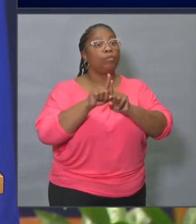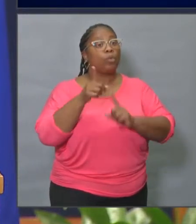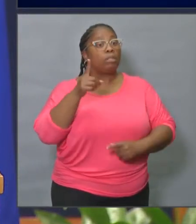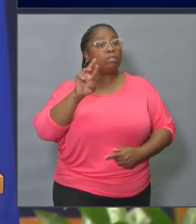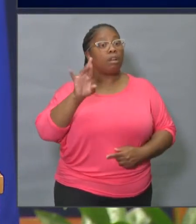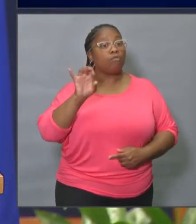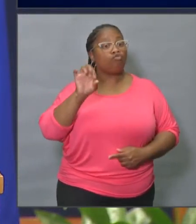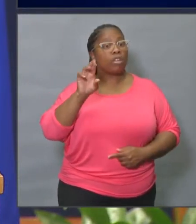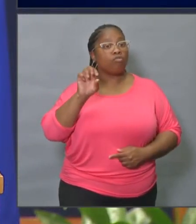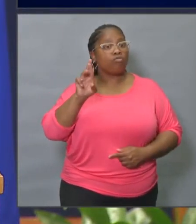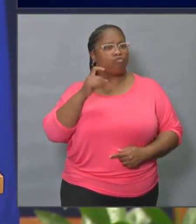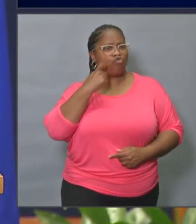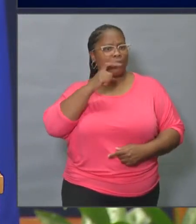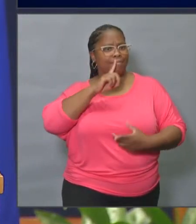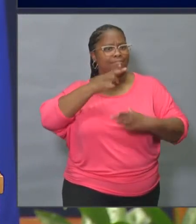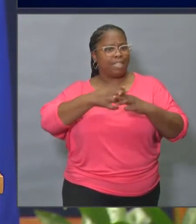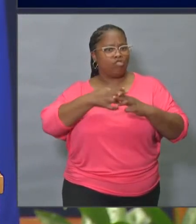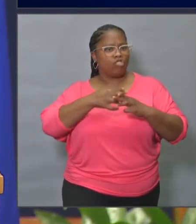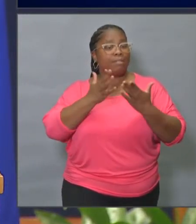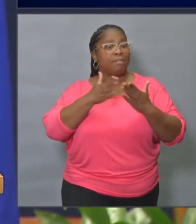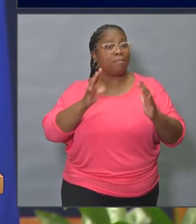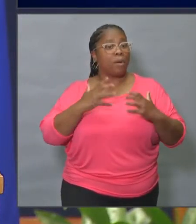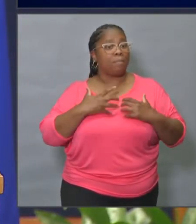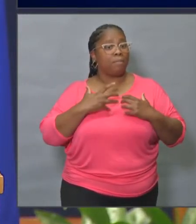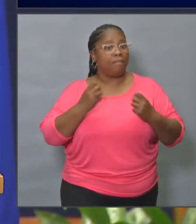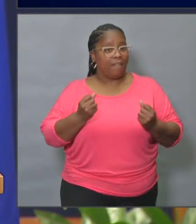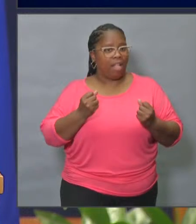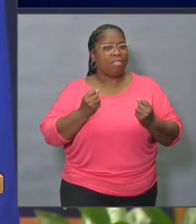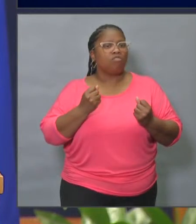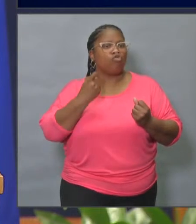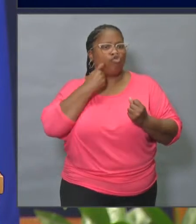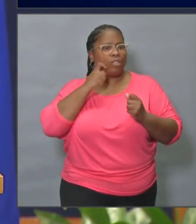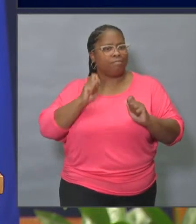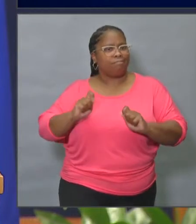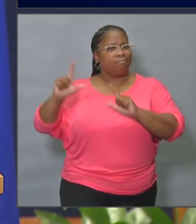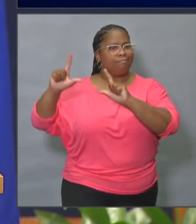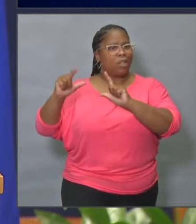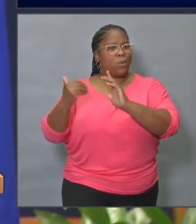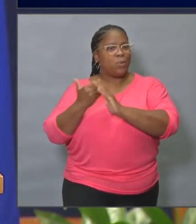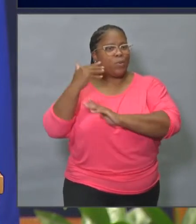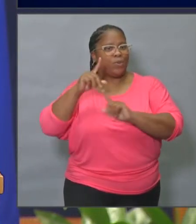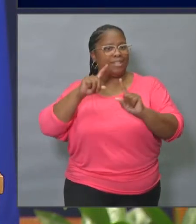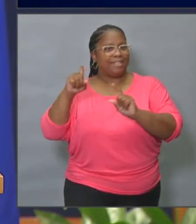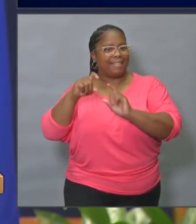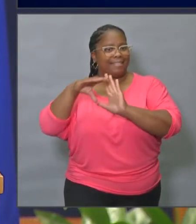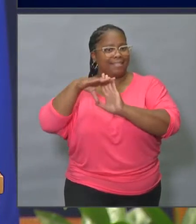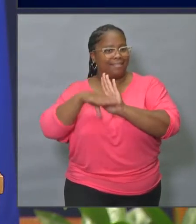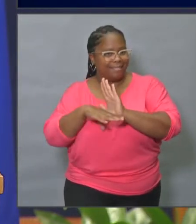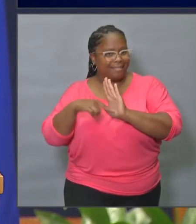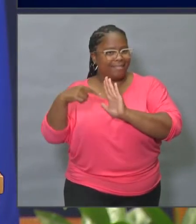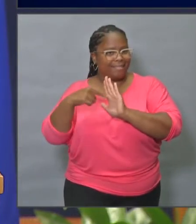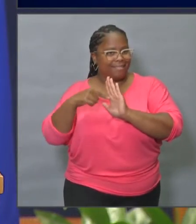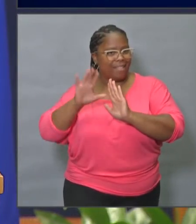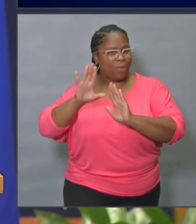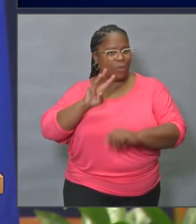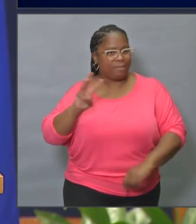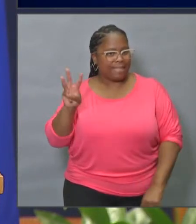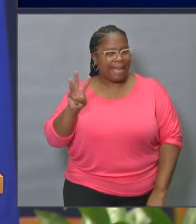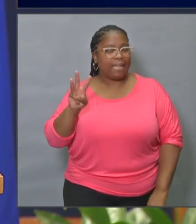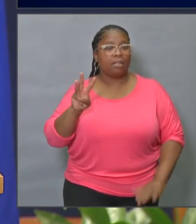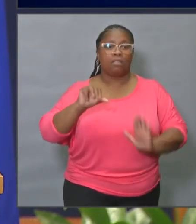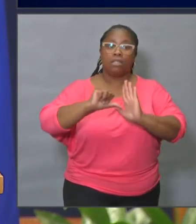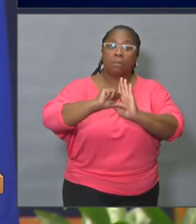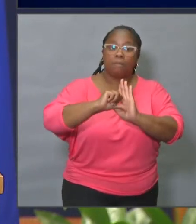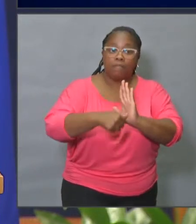just mentioned, the Department of Public Health has put up new testing guidance on their website. This guidance highlights the ongoing need for